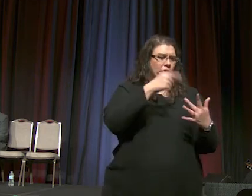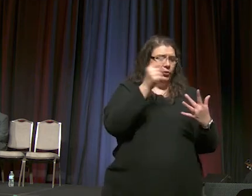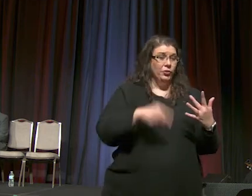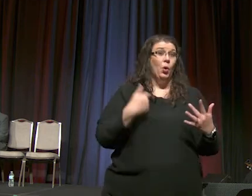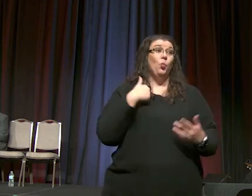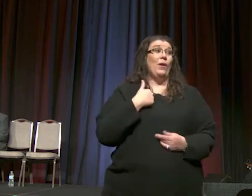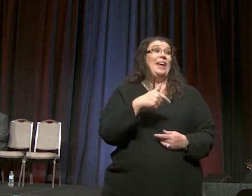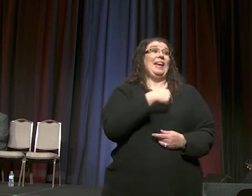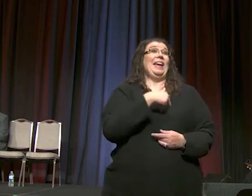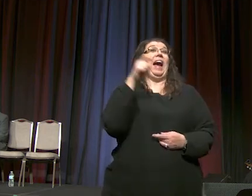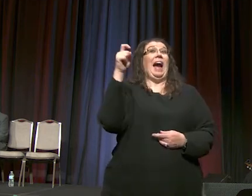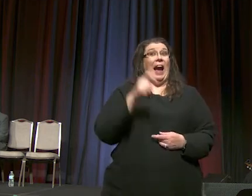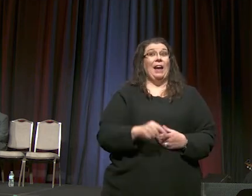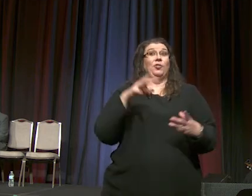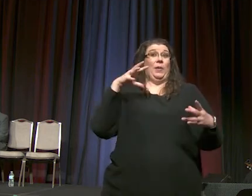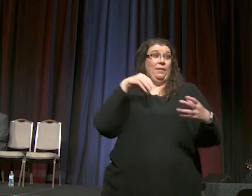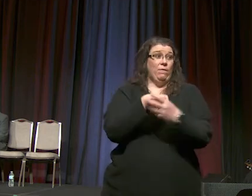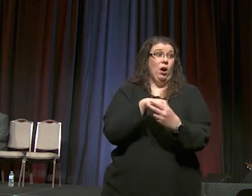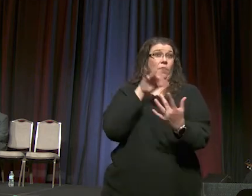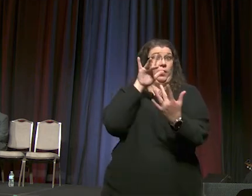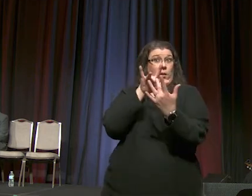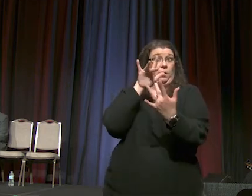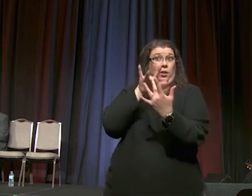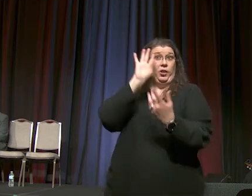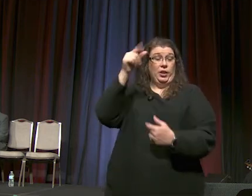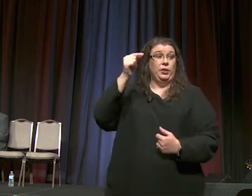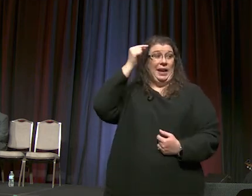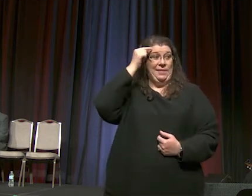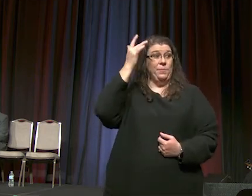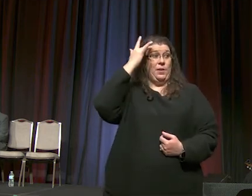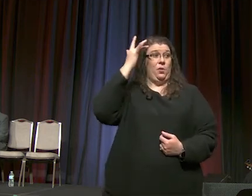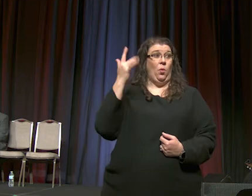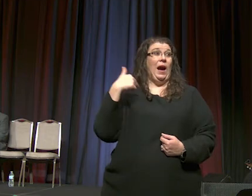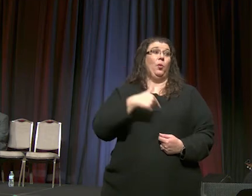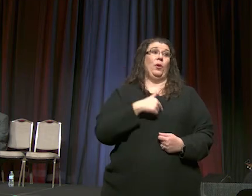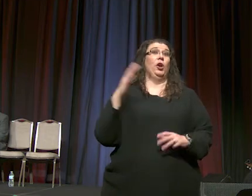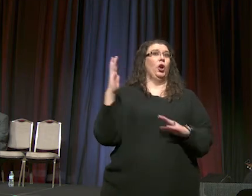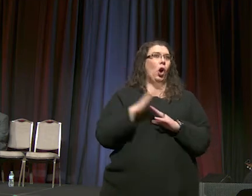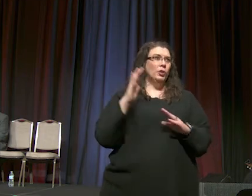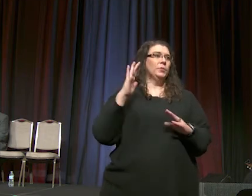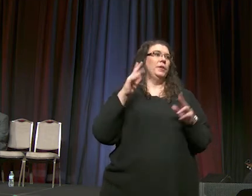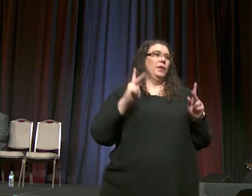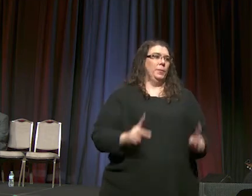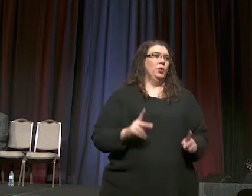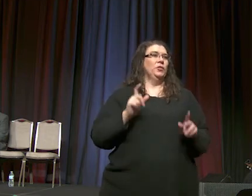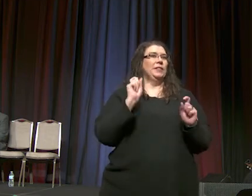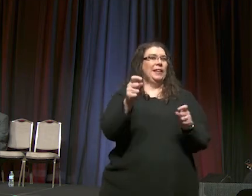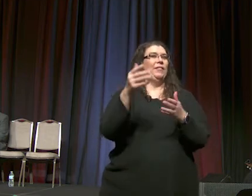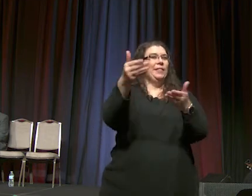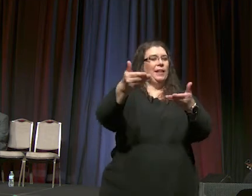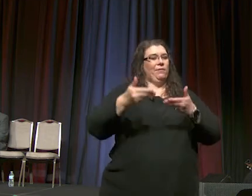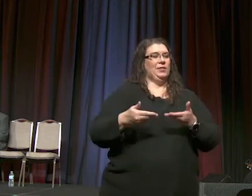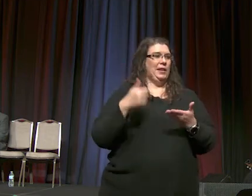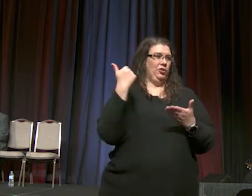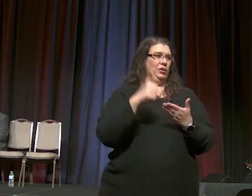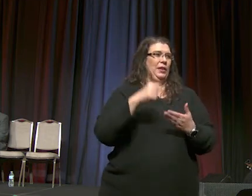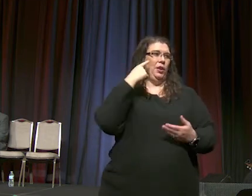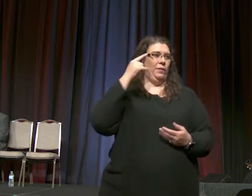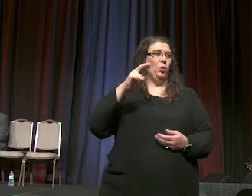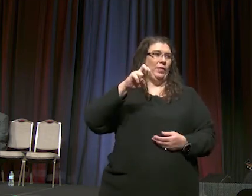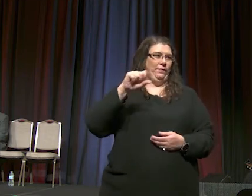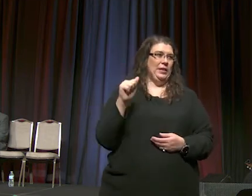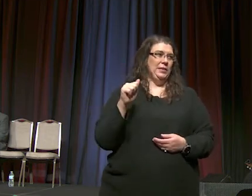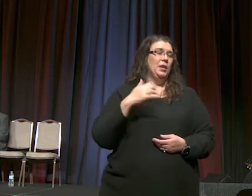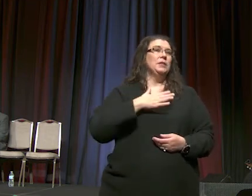be involved in reaching out to the government because we are ultimately the ones issuing the invitation letter for visas.